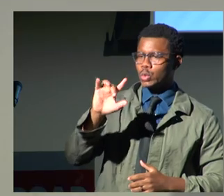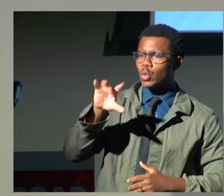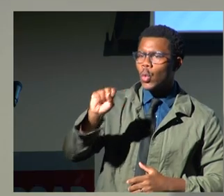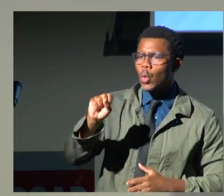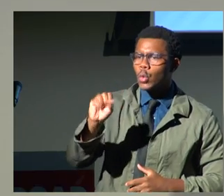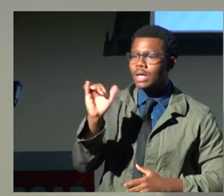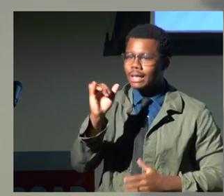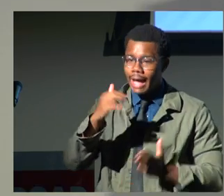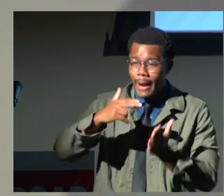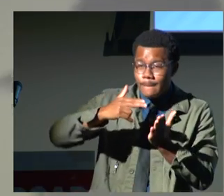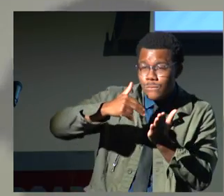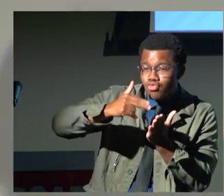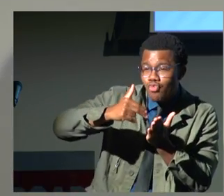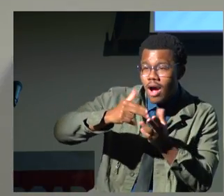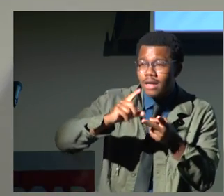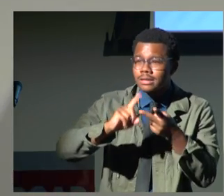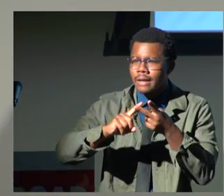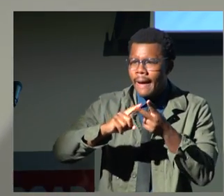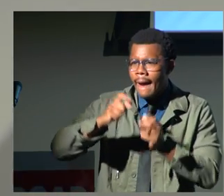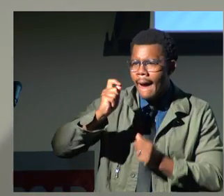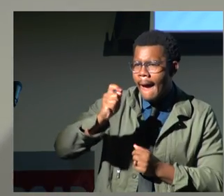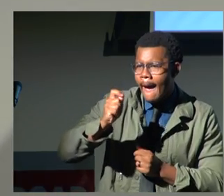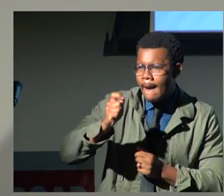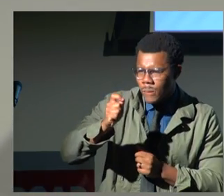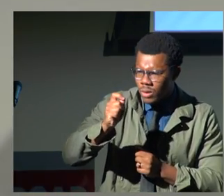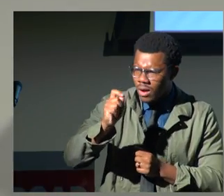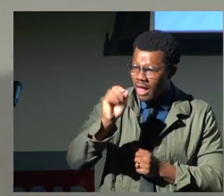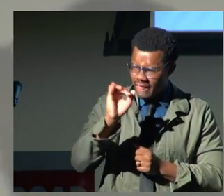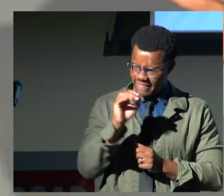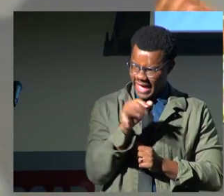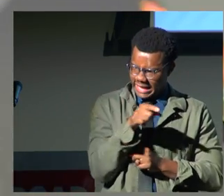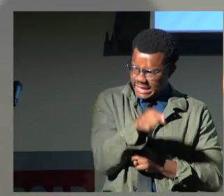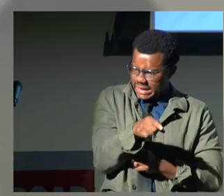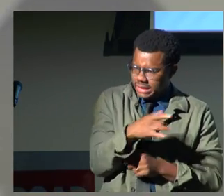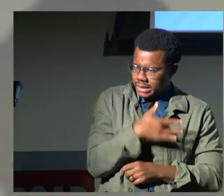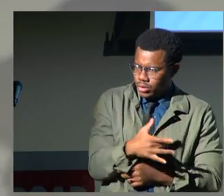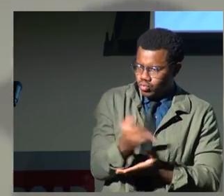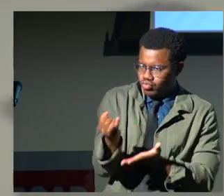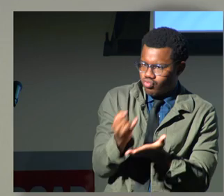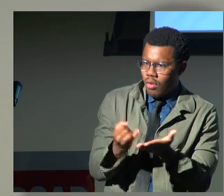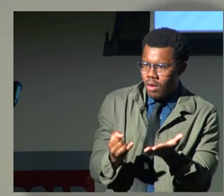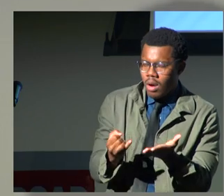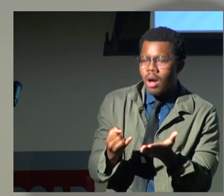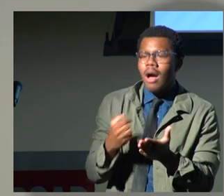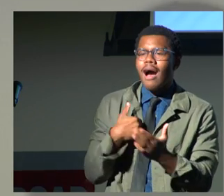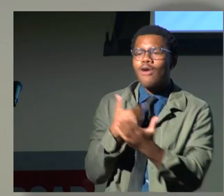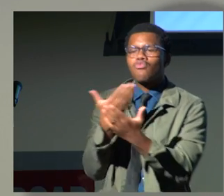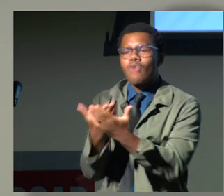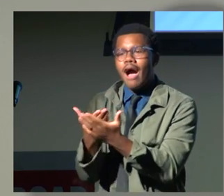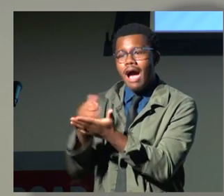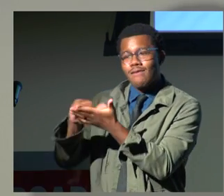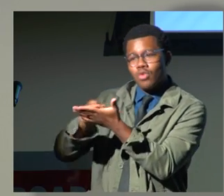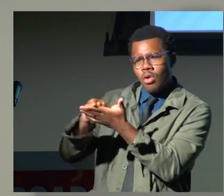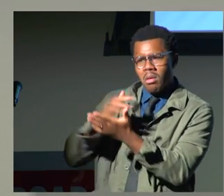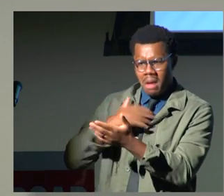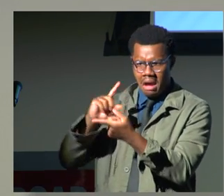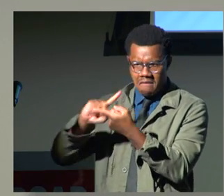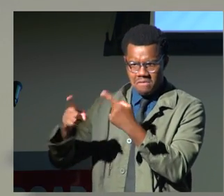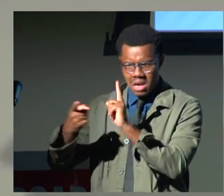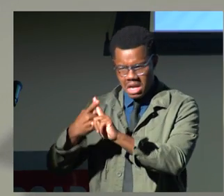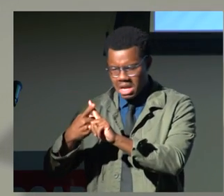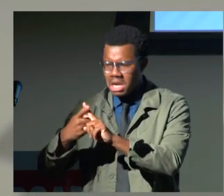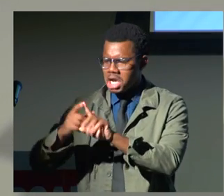And I remember when I first came to New York, a good friend of mine, William Villalongo, we were in some small group show